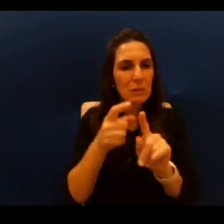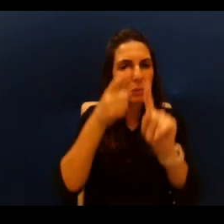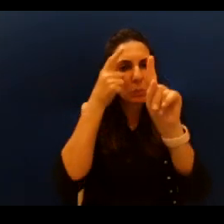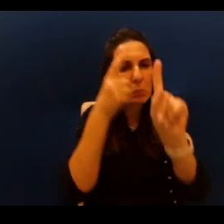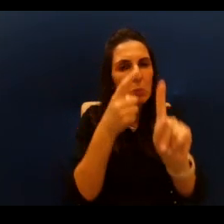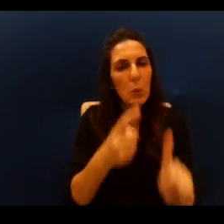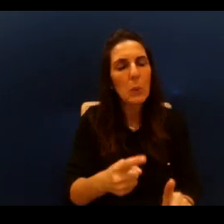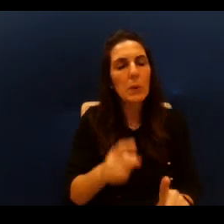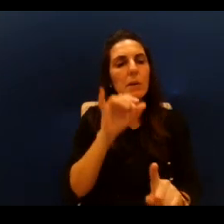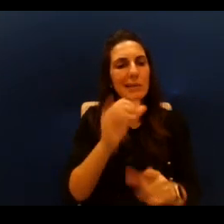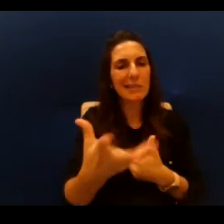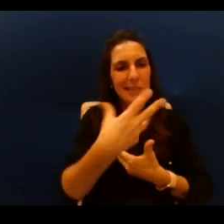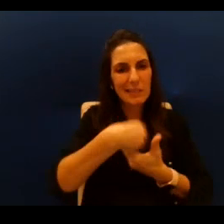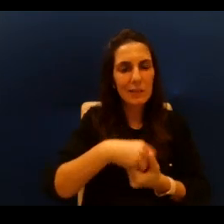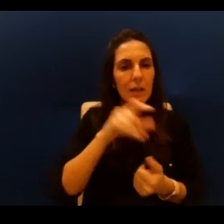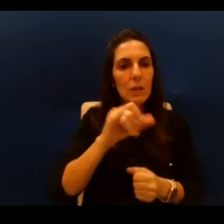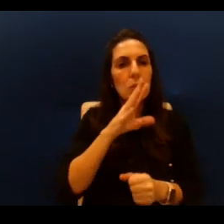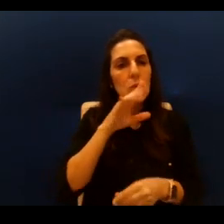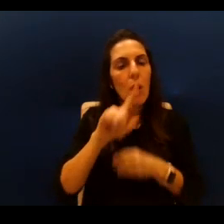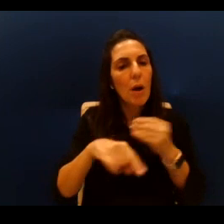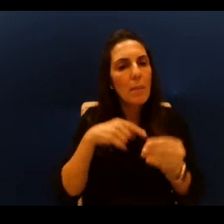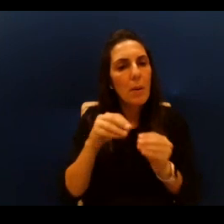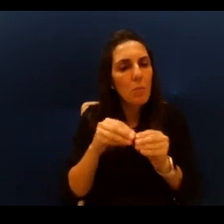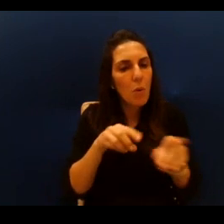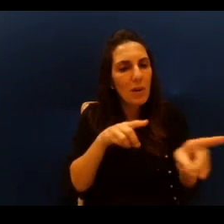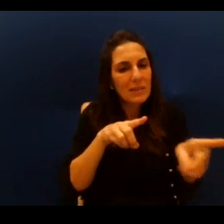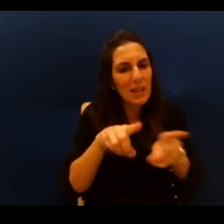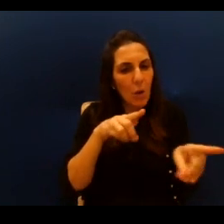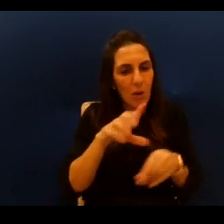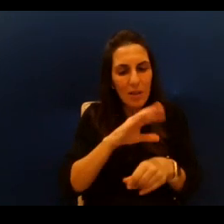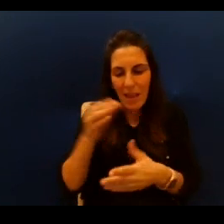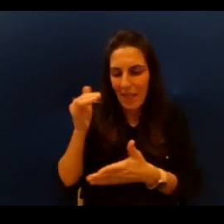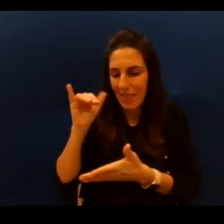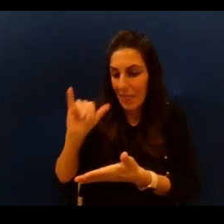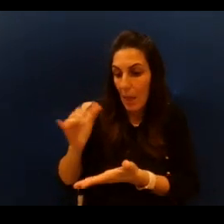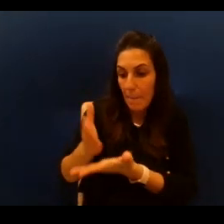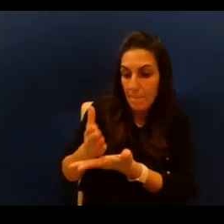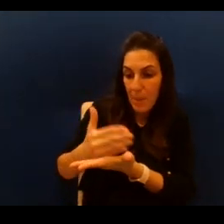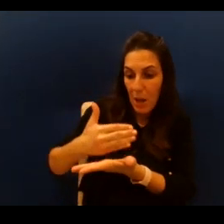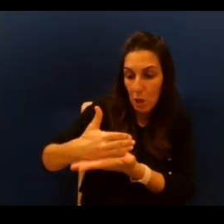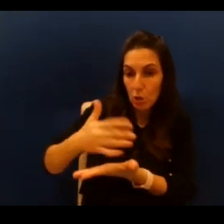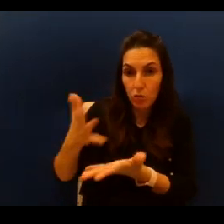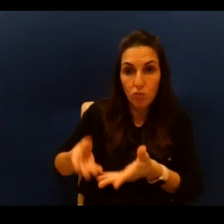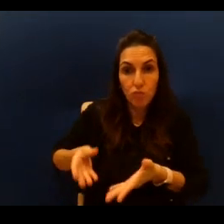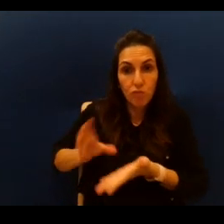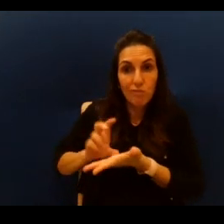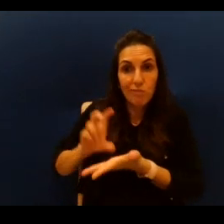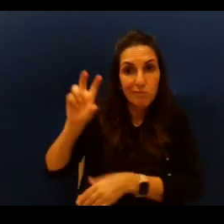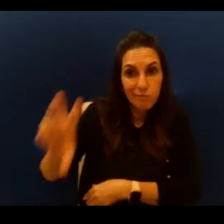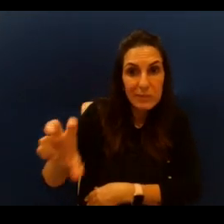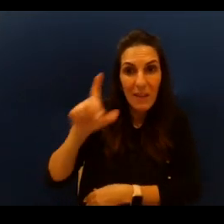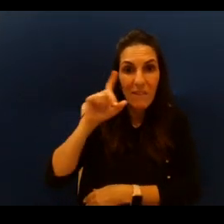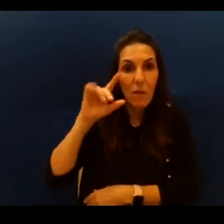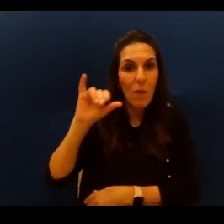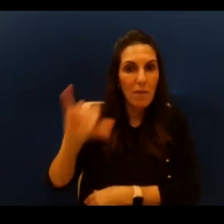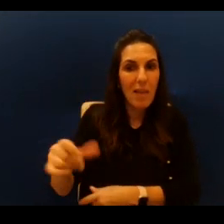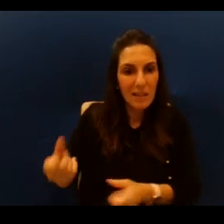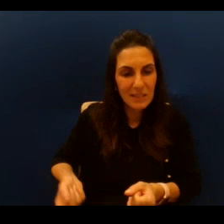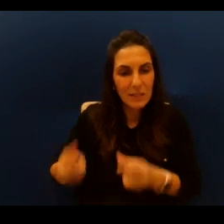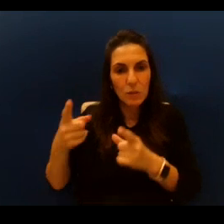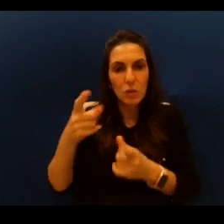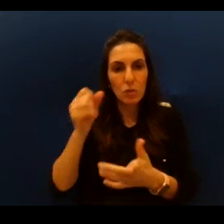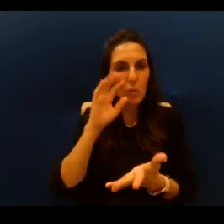believe that was board direction, and the budget has been allocated for those expenditures. So you approve